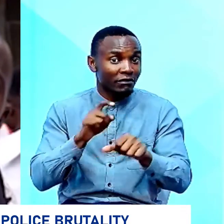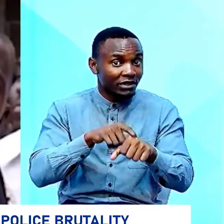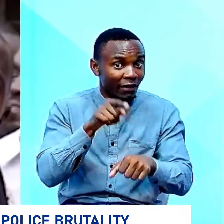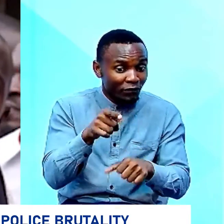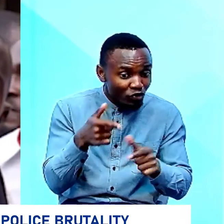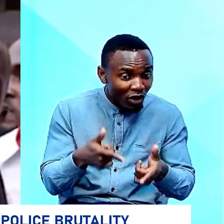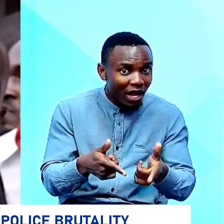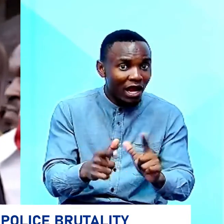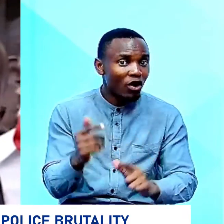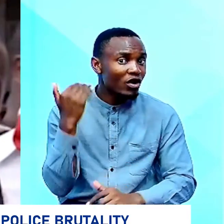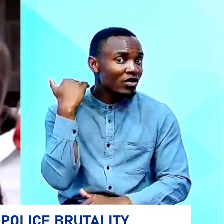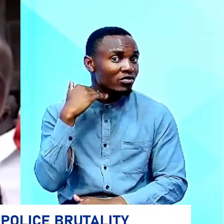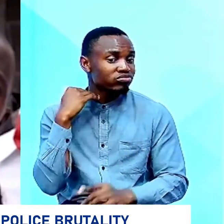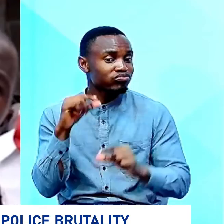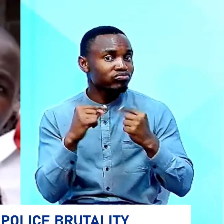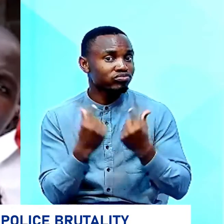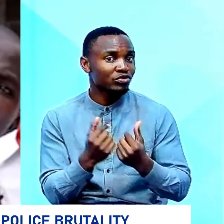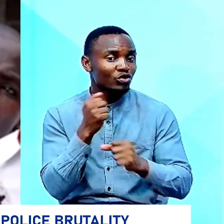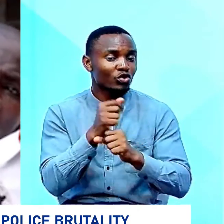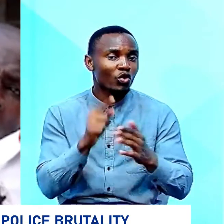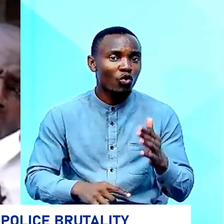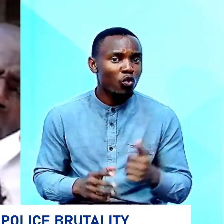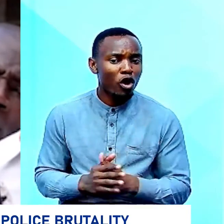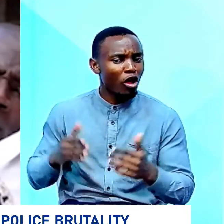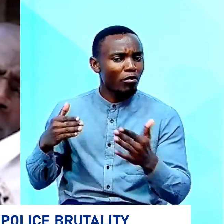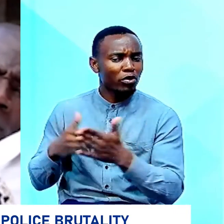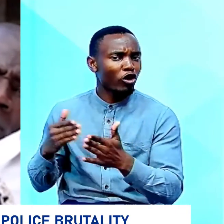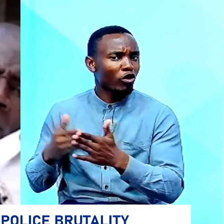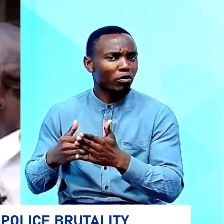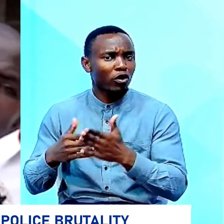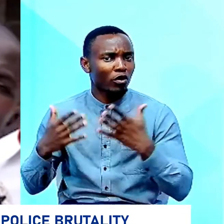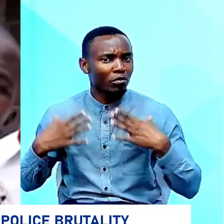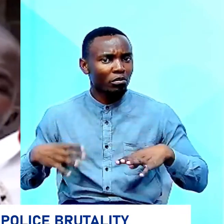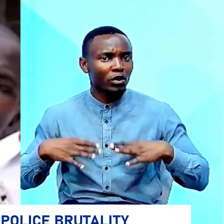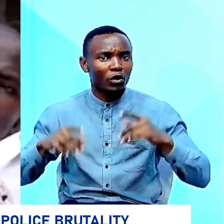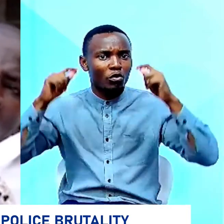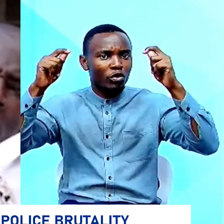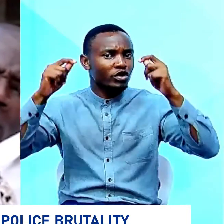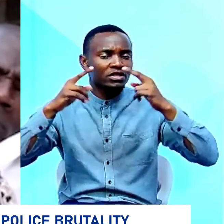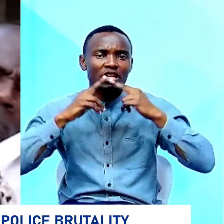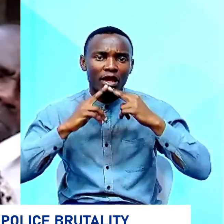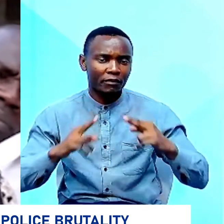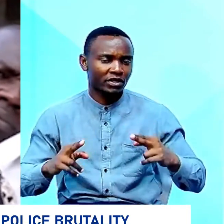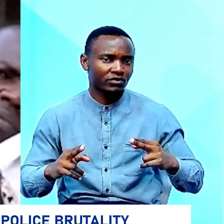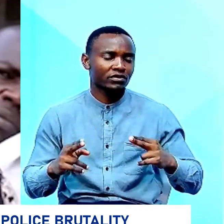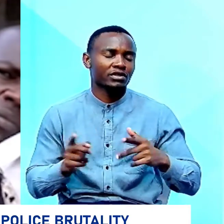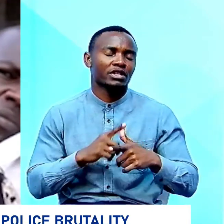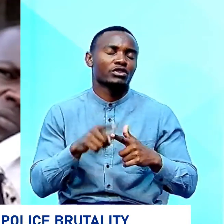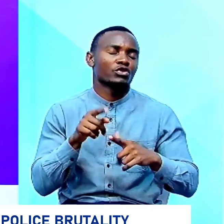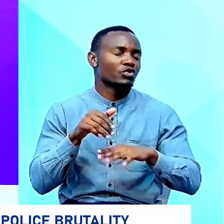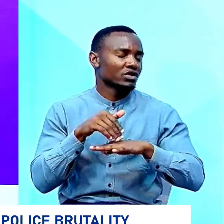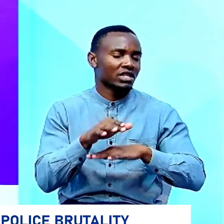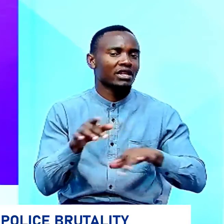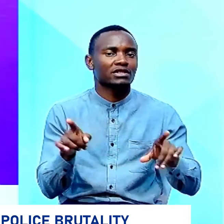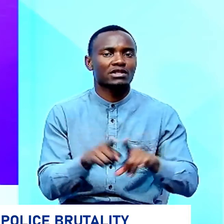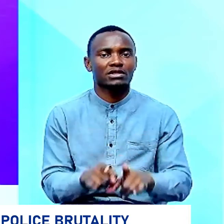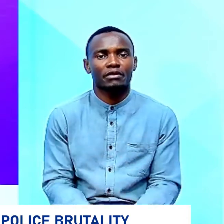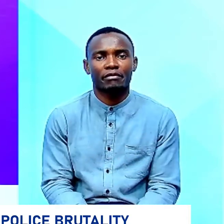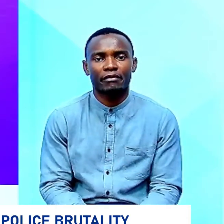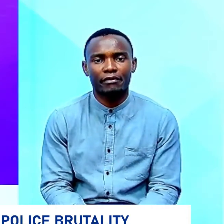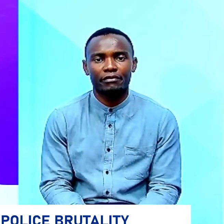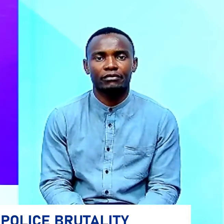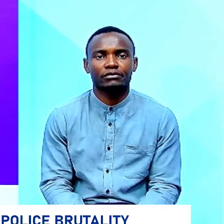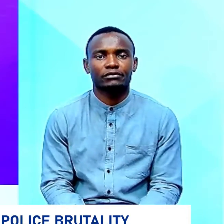to come and disperse peaceful demonstrators on the streets, you are sending us to Haiti.